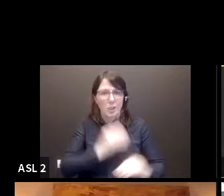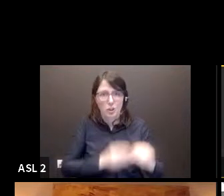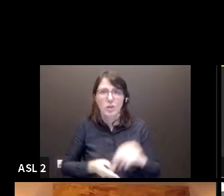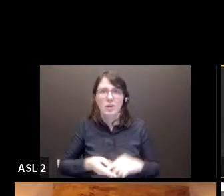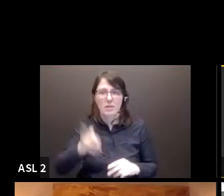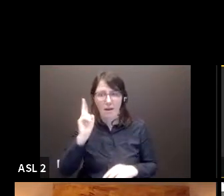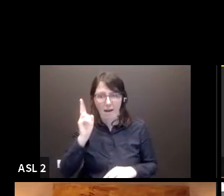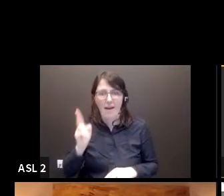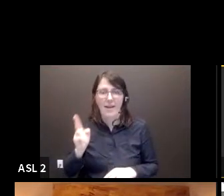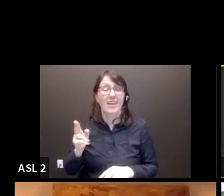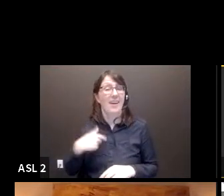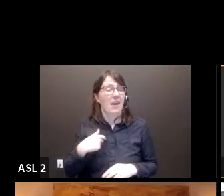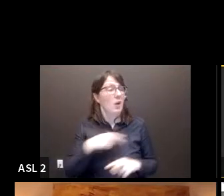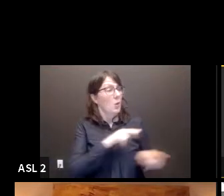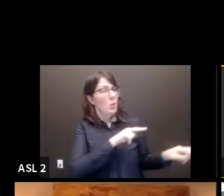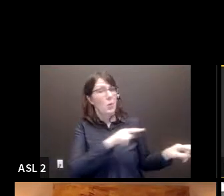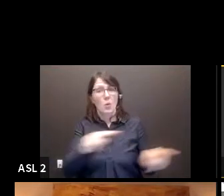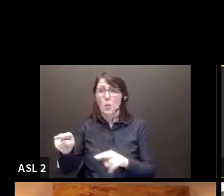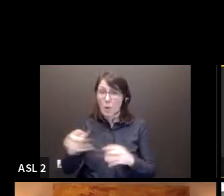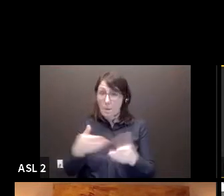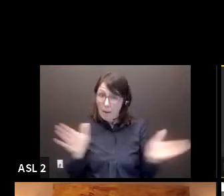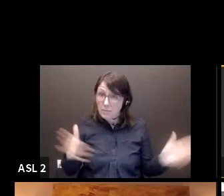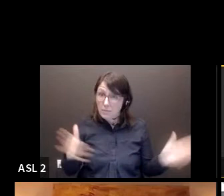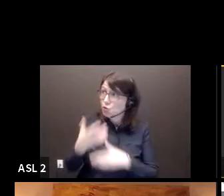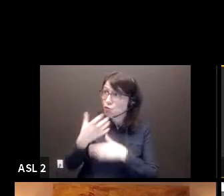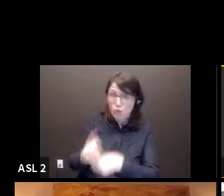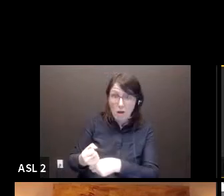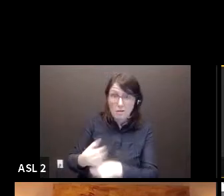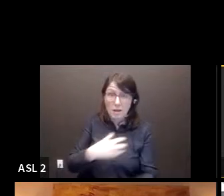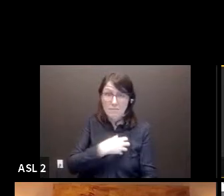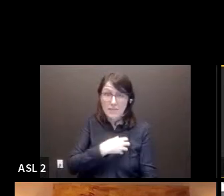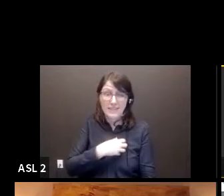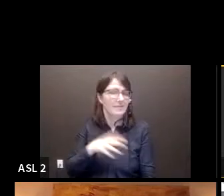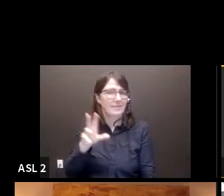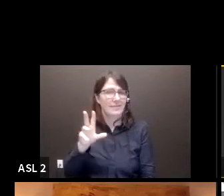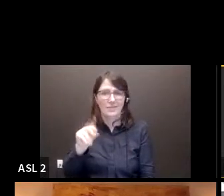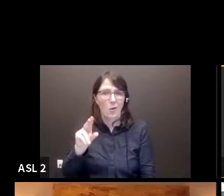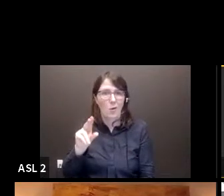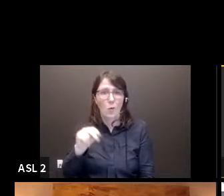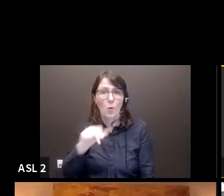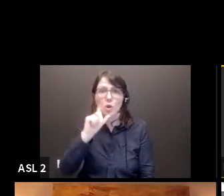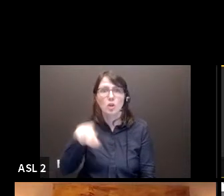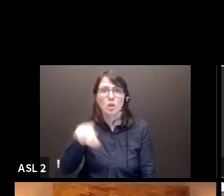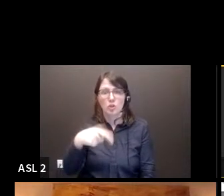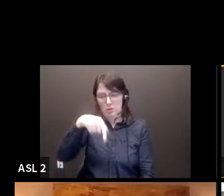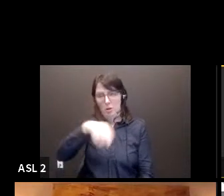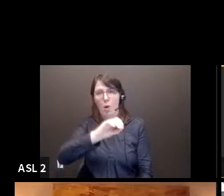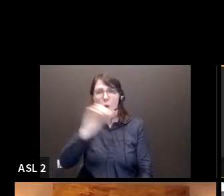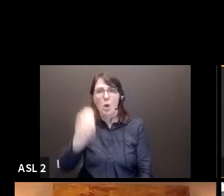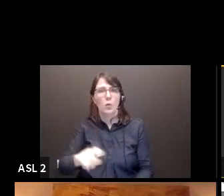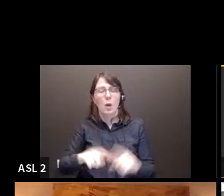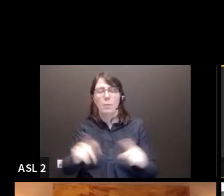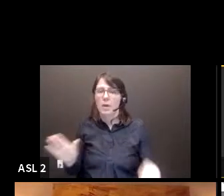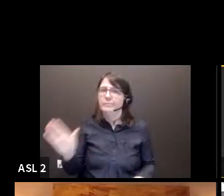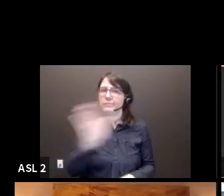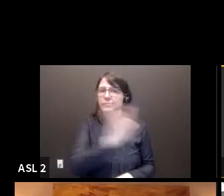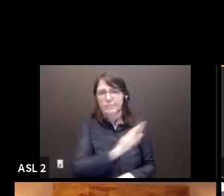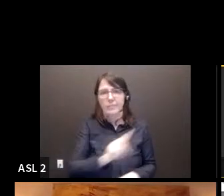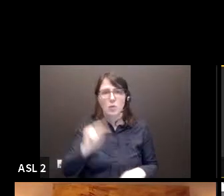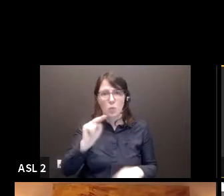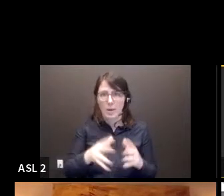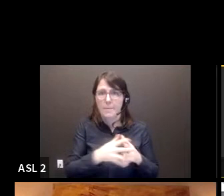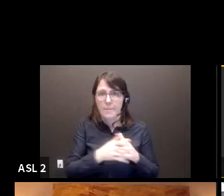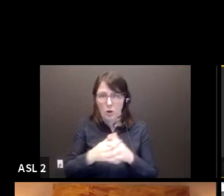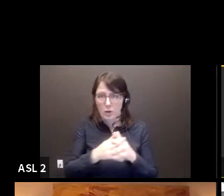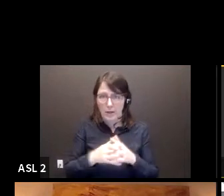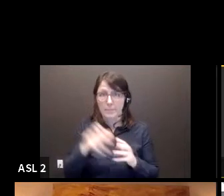legitimacy i feel there's a crisis in the offing not just here but right across north america solely also dared to